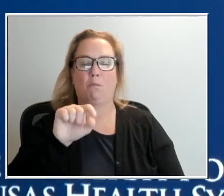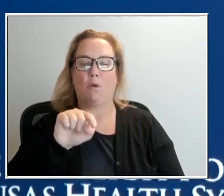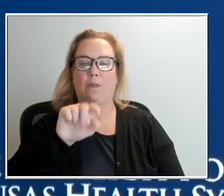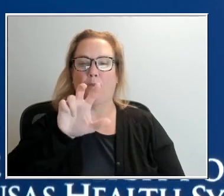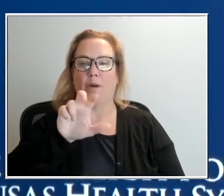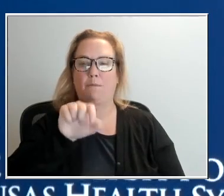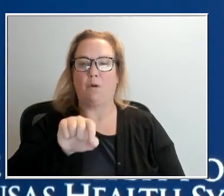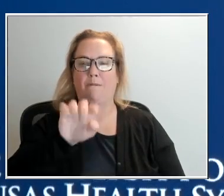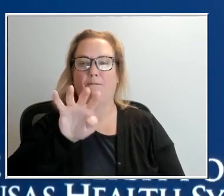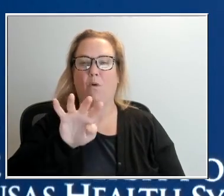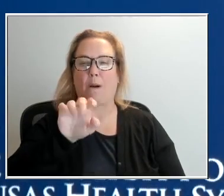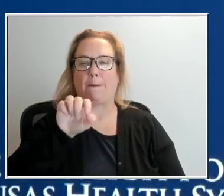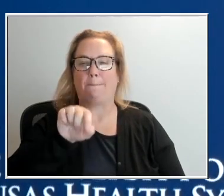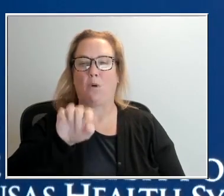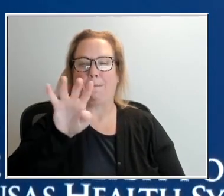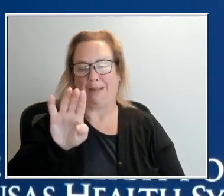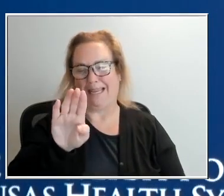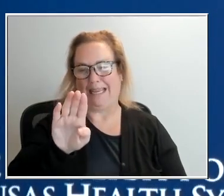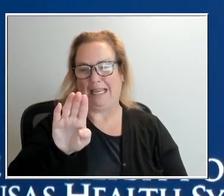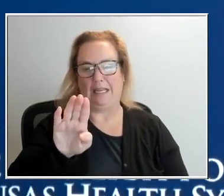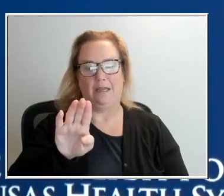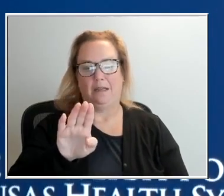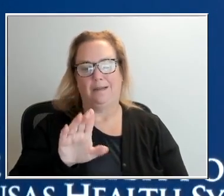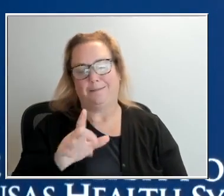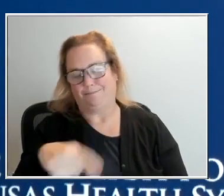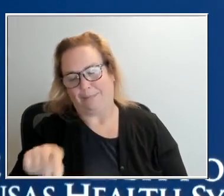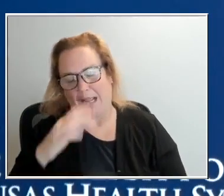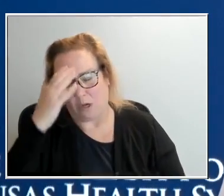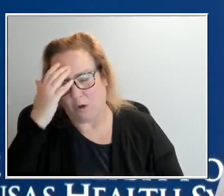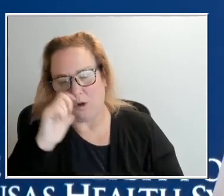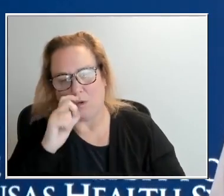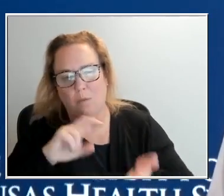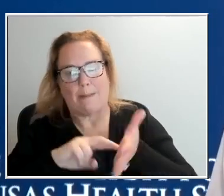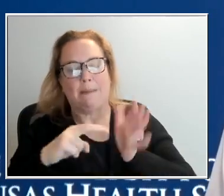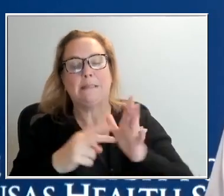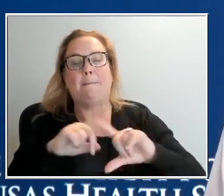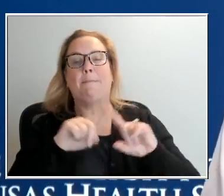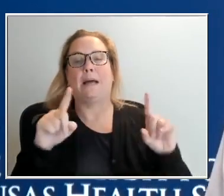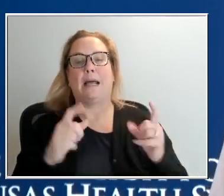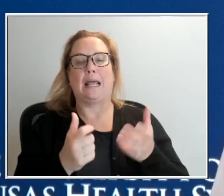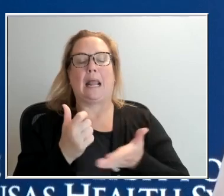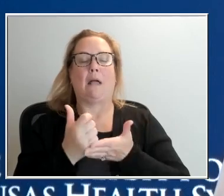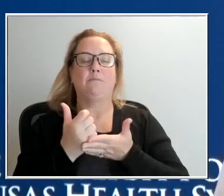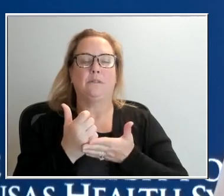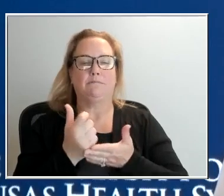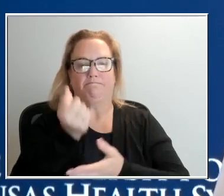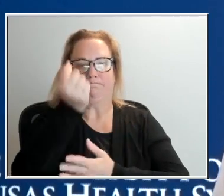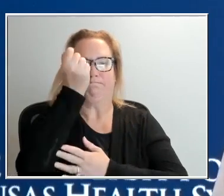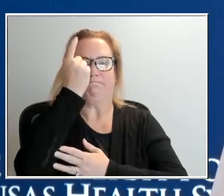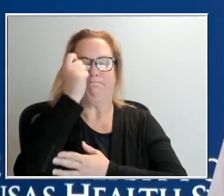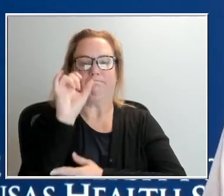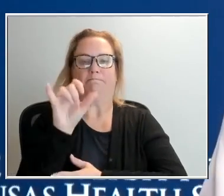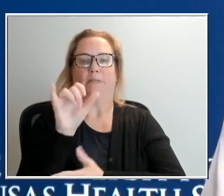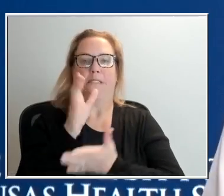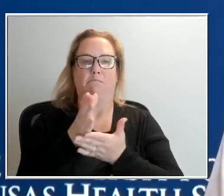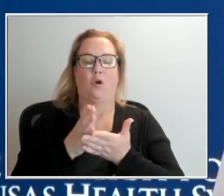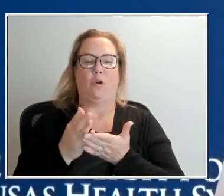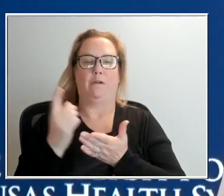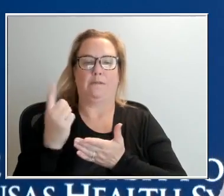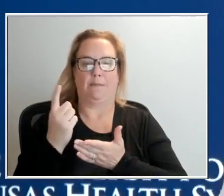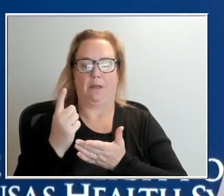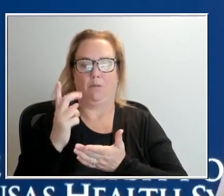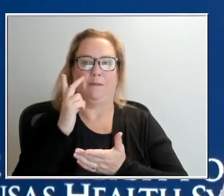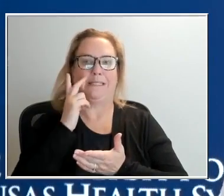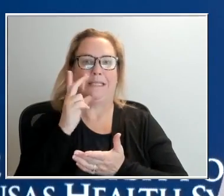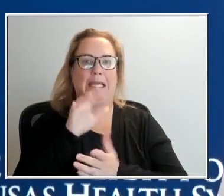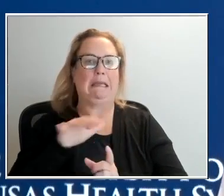2.3.4.4b. That doesn't mean a lot to most people, but what it does is help to solidify, is this part of something that we've already been seeing around the